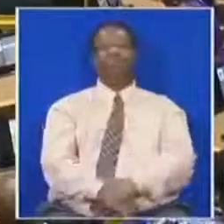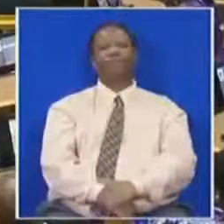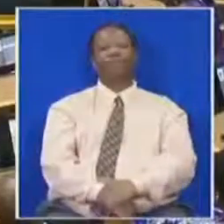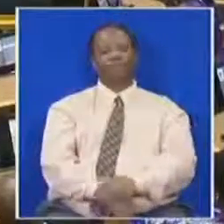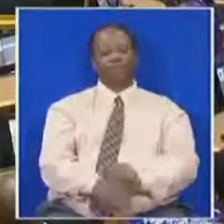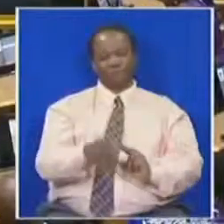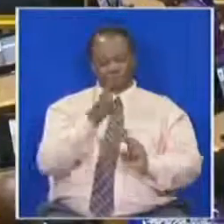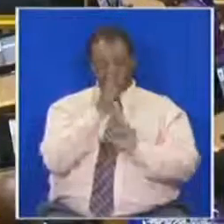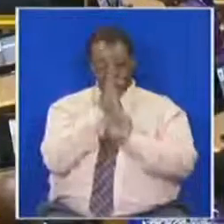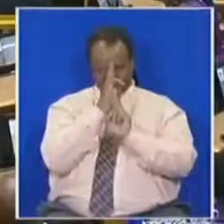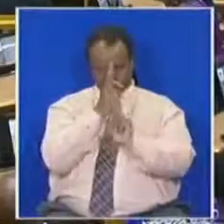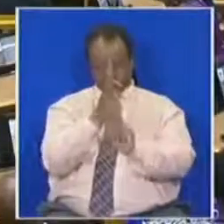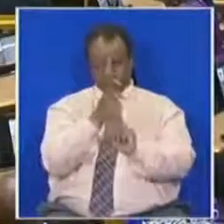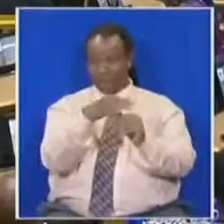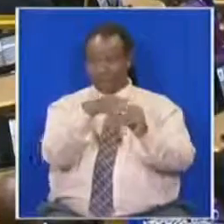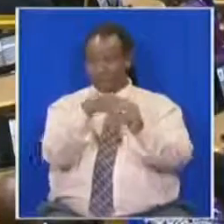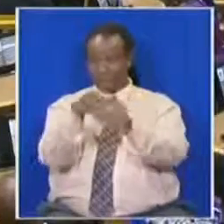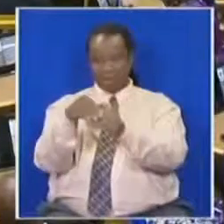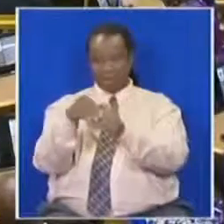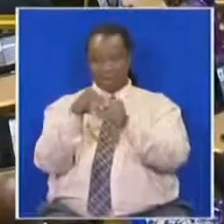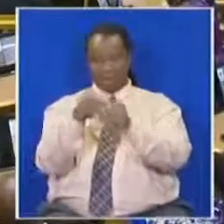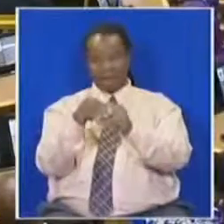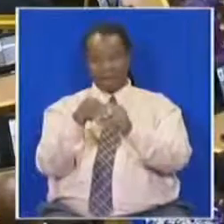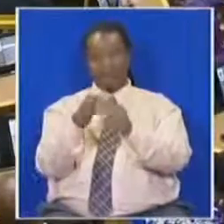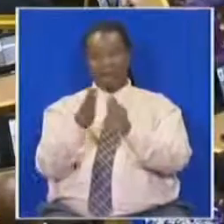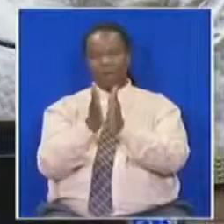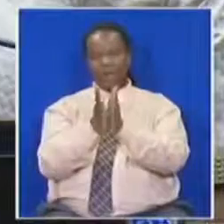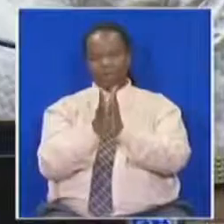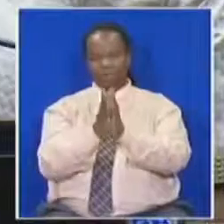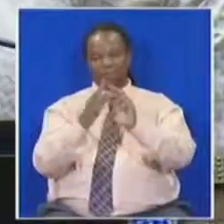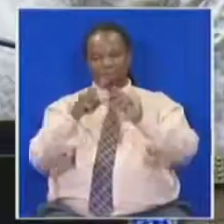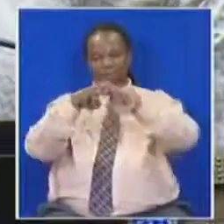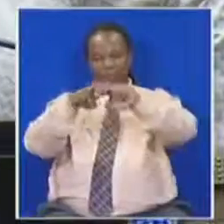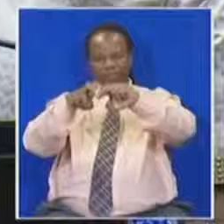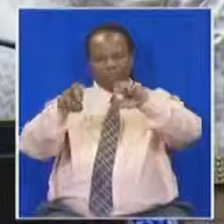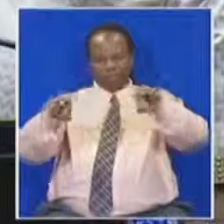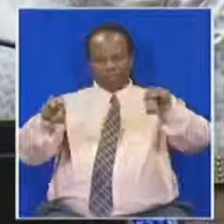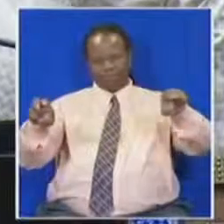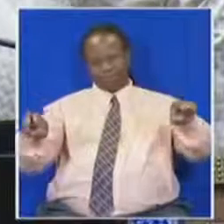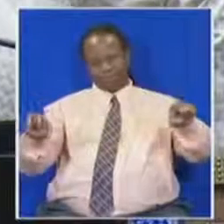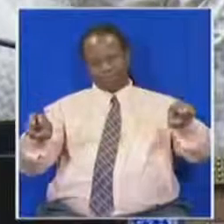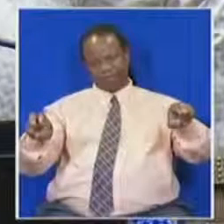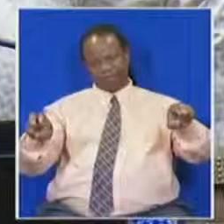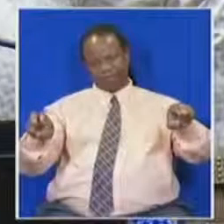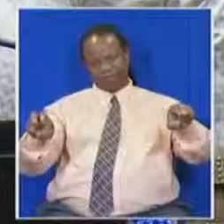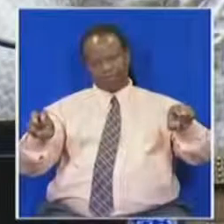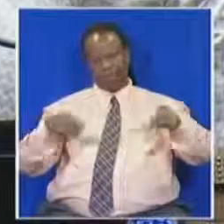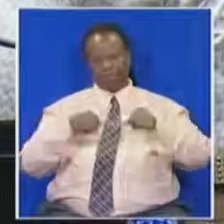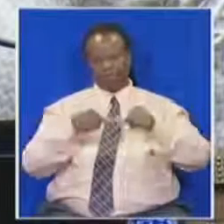Honourable members, can we now settle down so that we can proceed